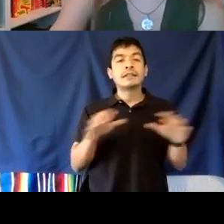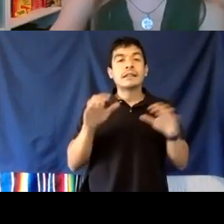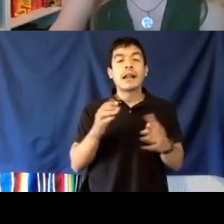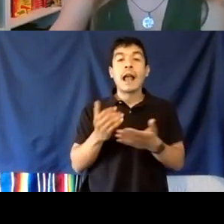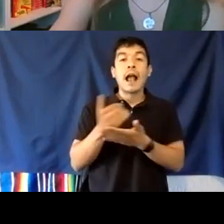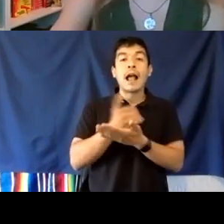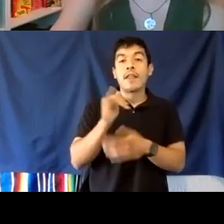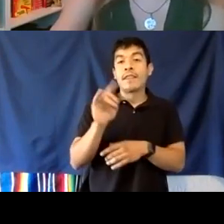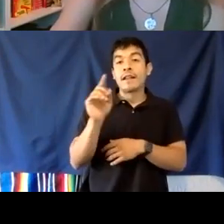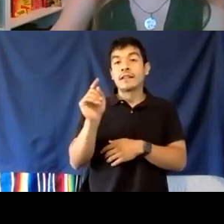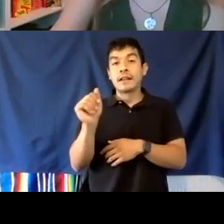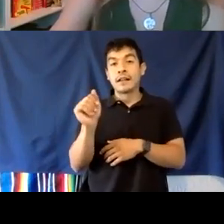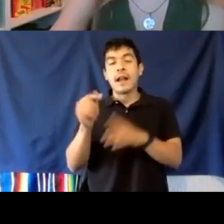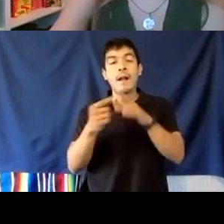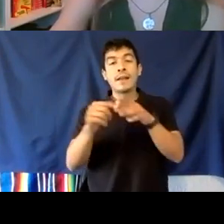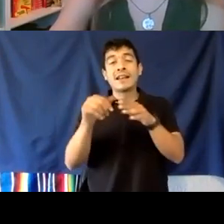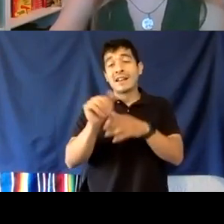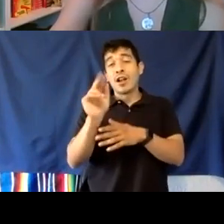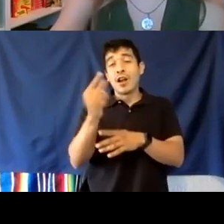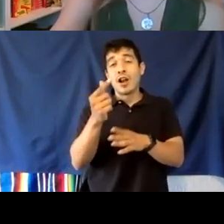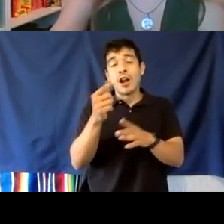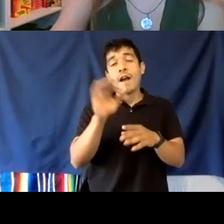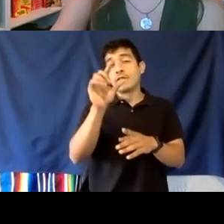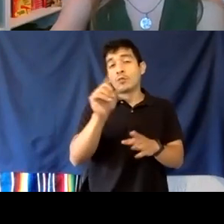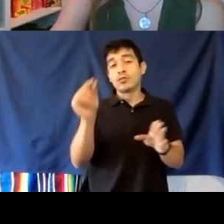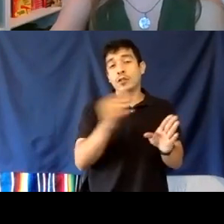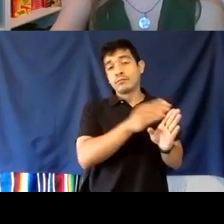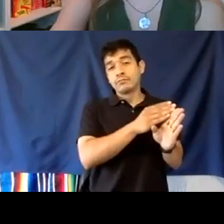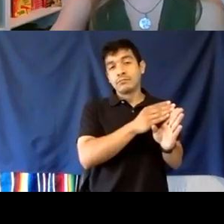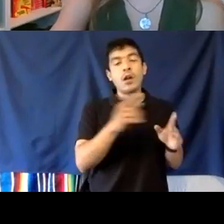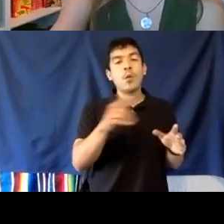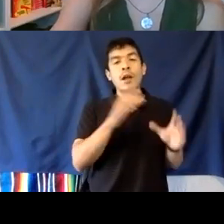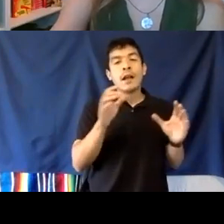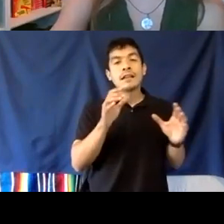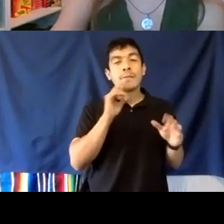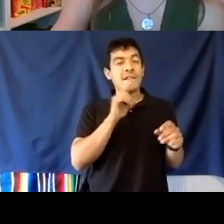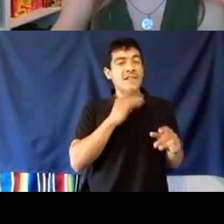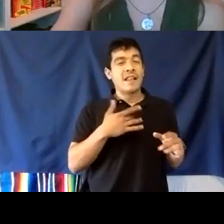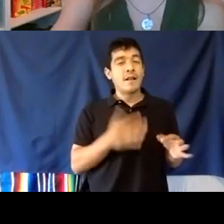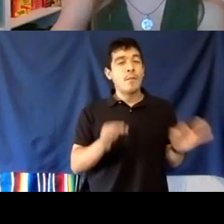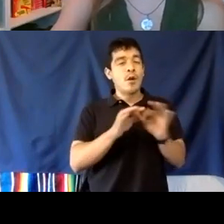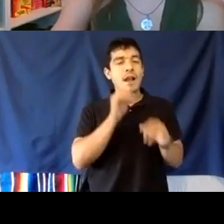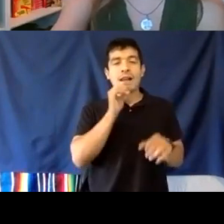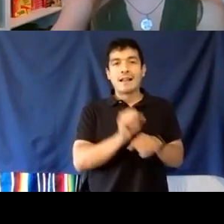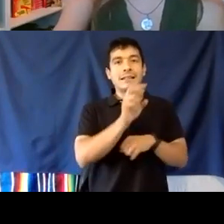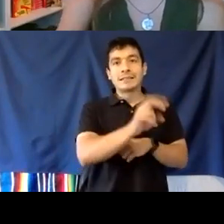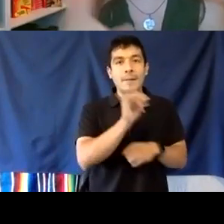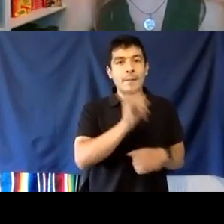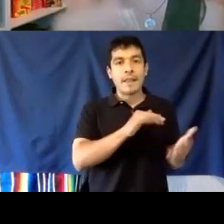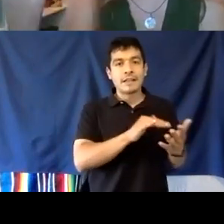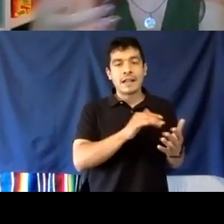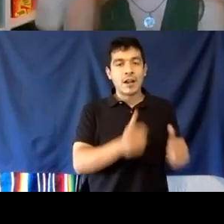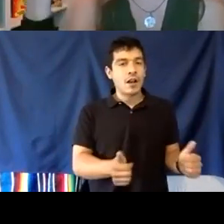data beginning in August of 2020. We did feel it was important to not skip the study altogether if this is designed